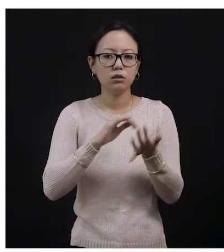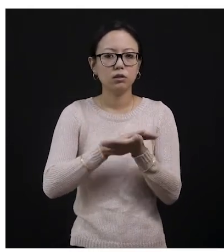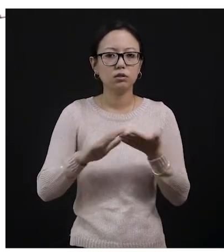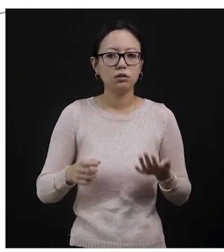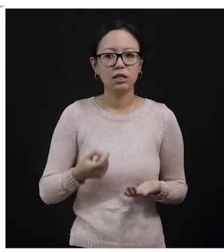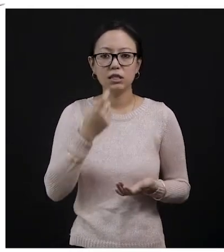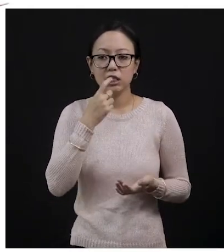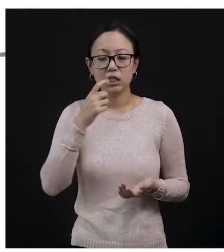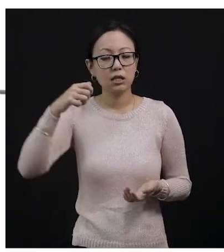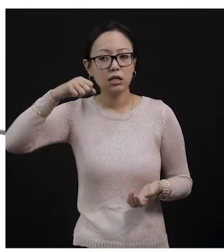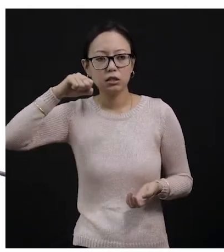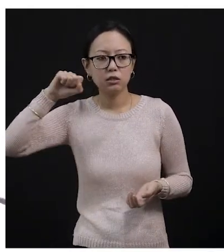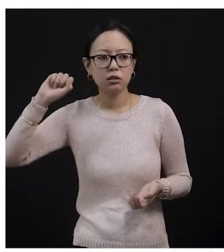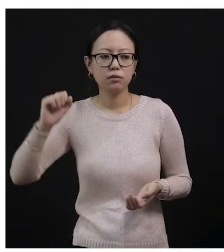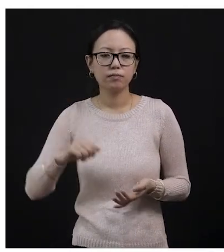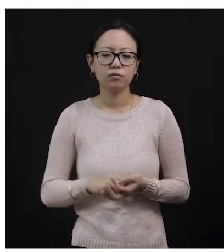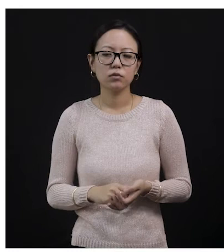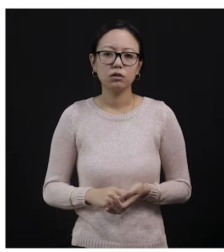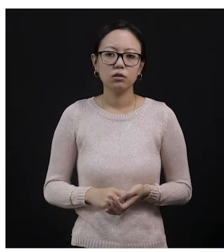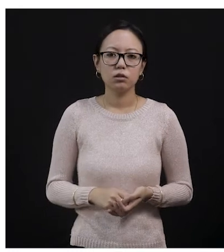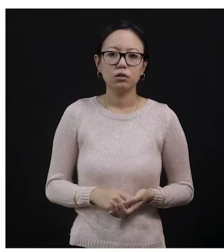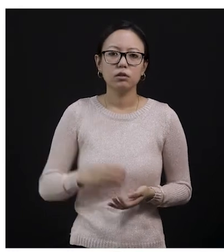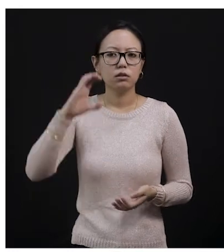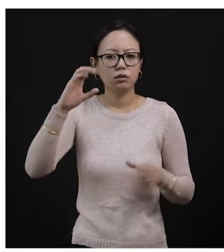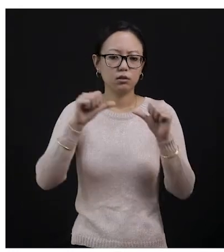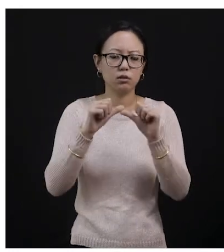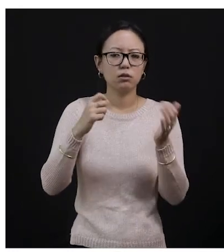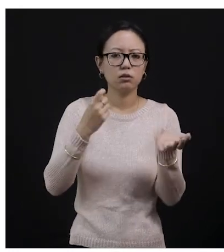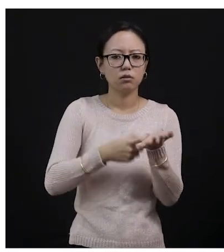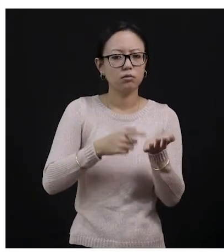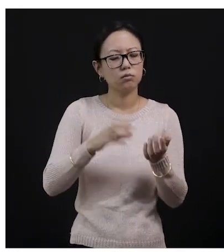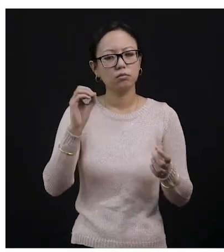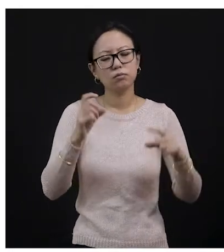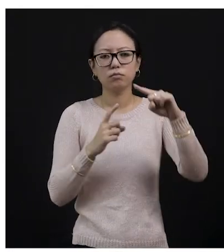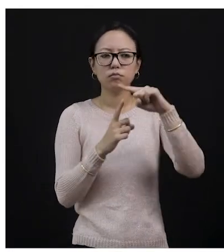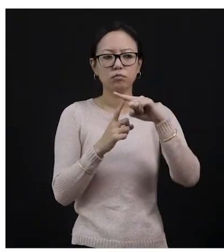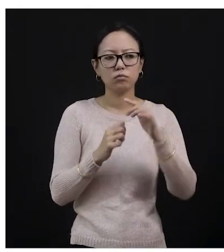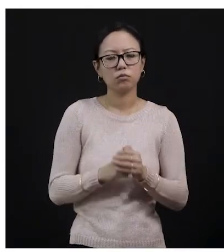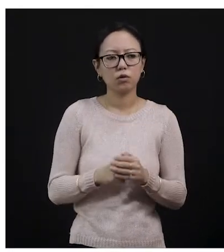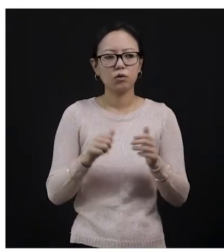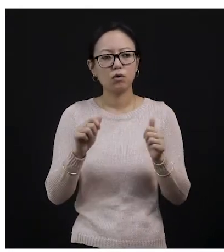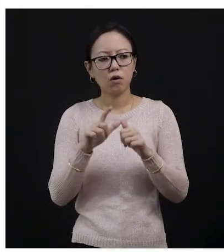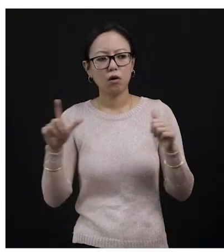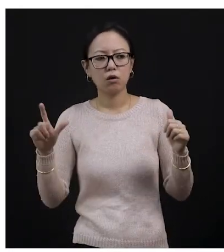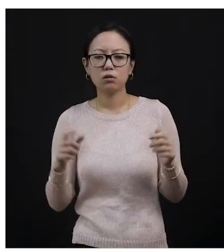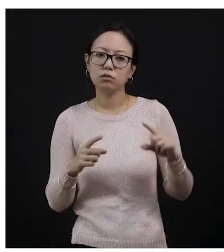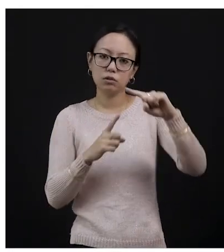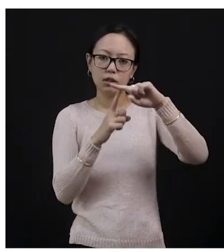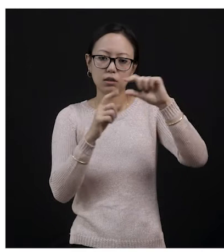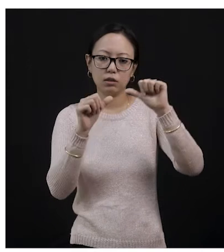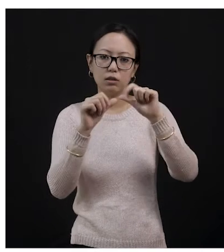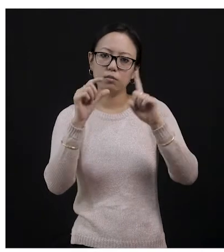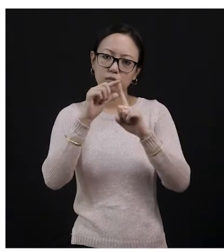a carrot. They all have, and most of other plants, they have taproot. And what about fibrous root?